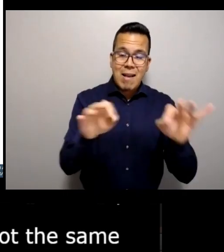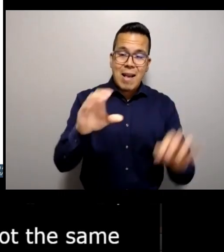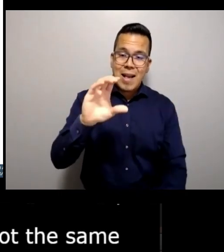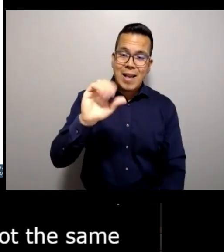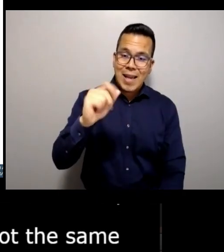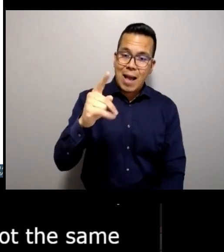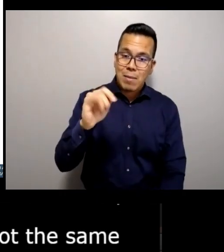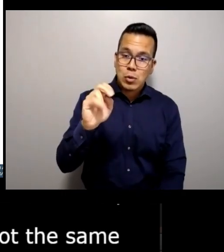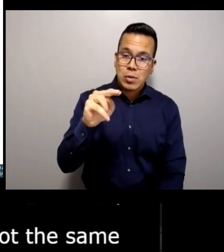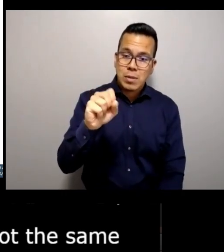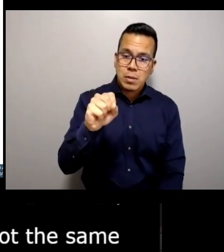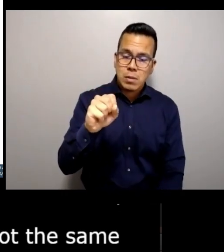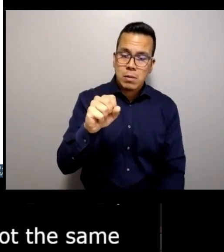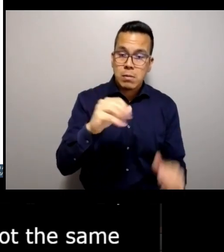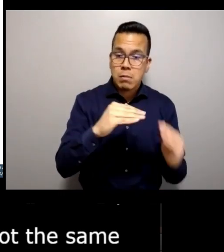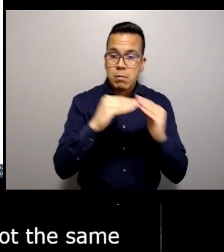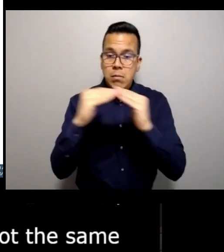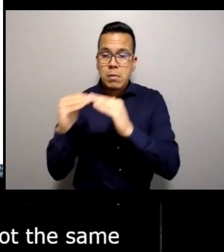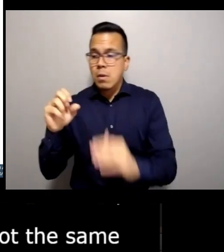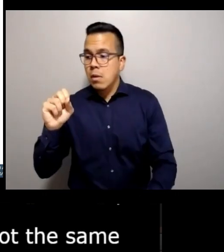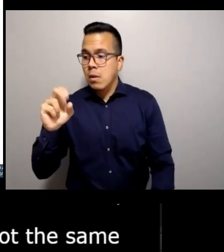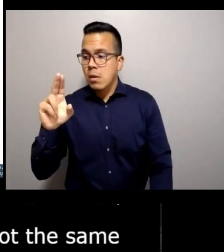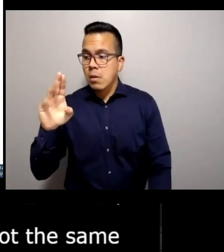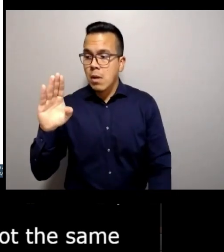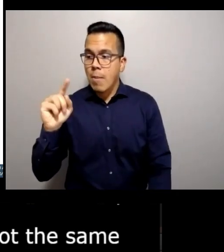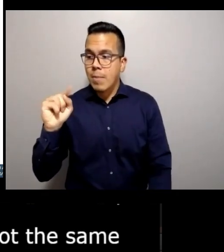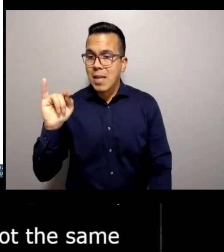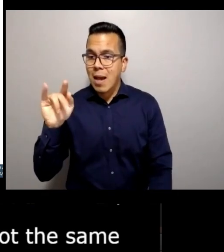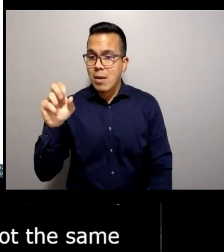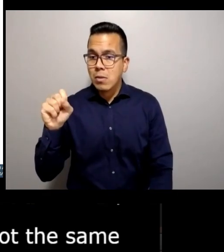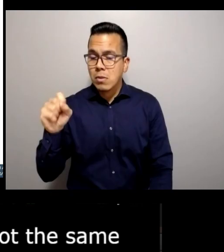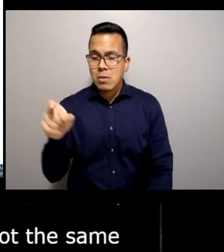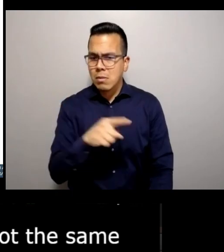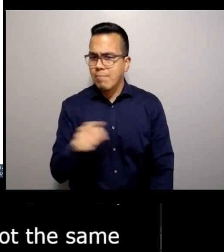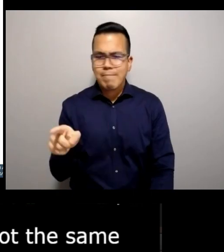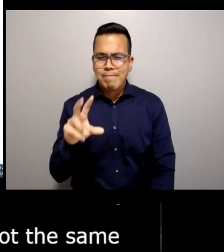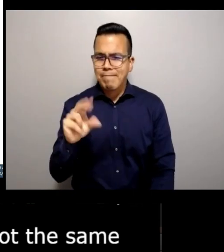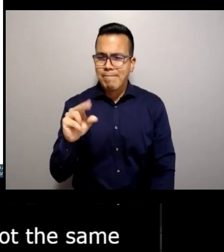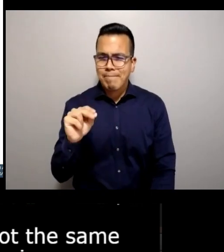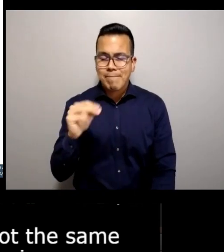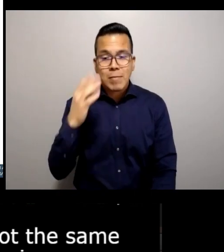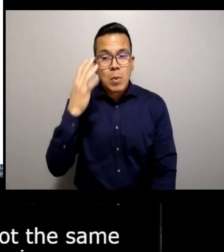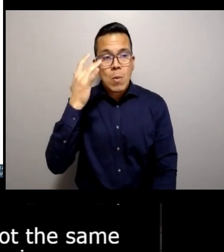just the spoken words being turned into